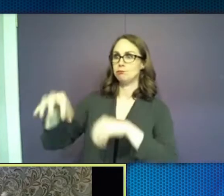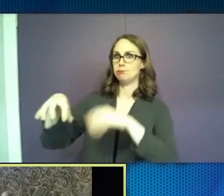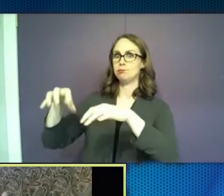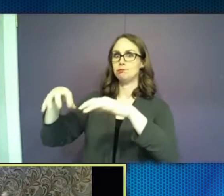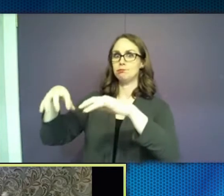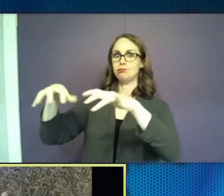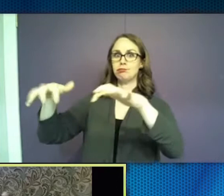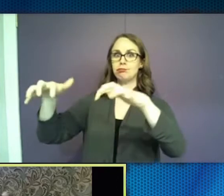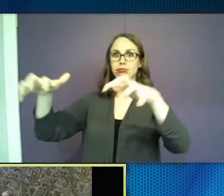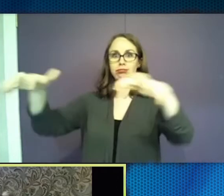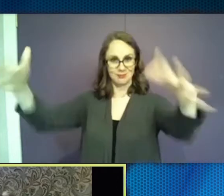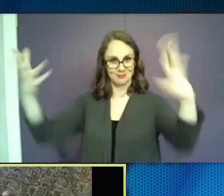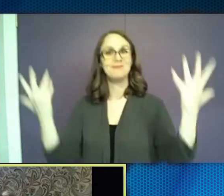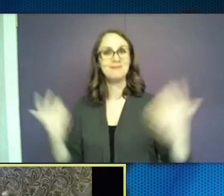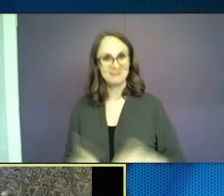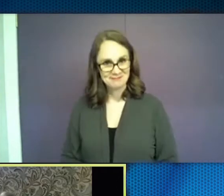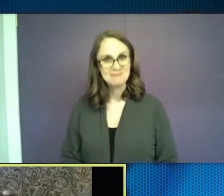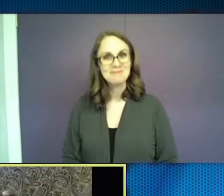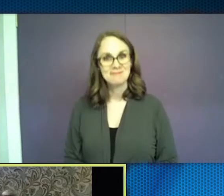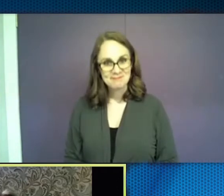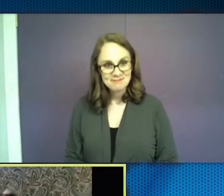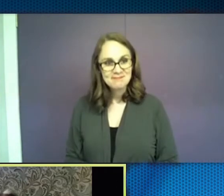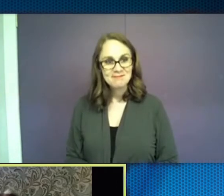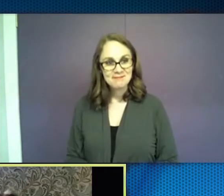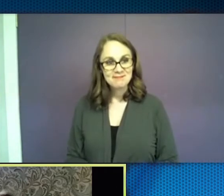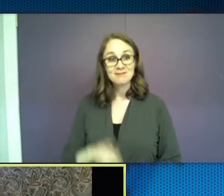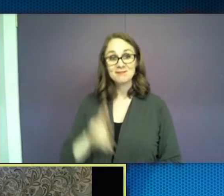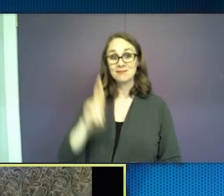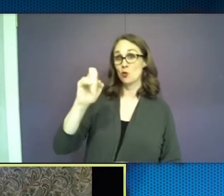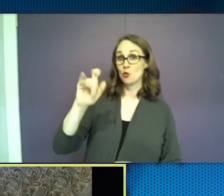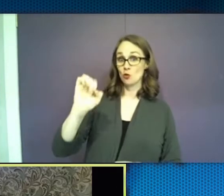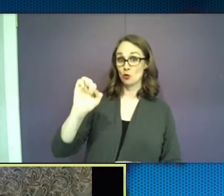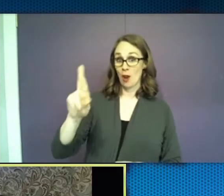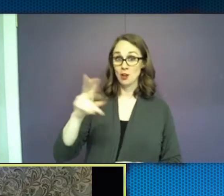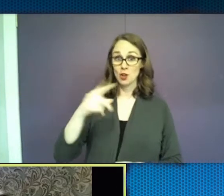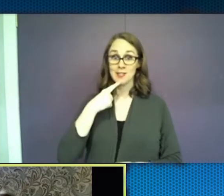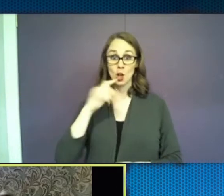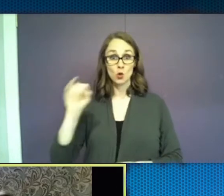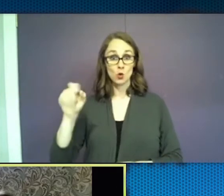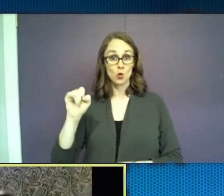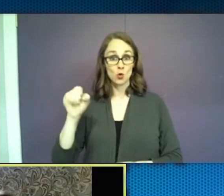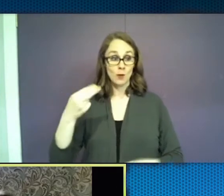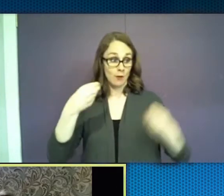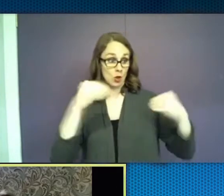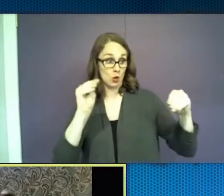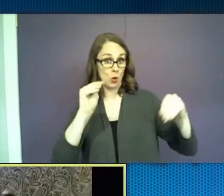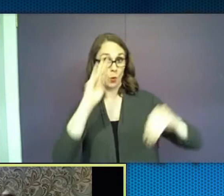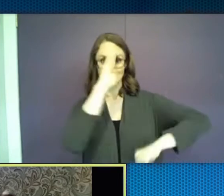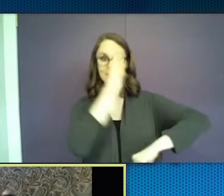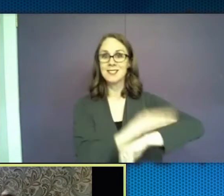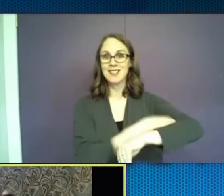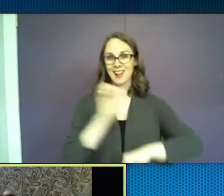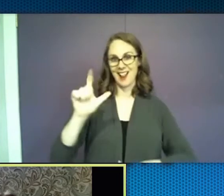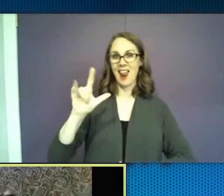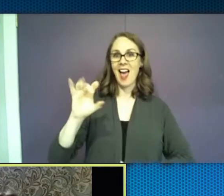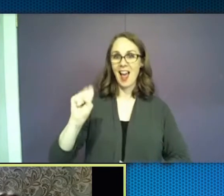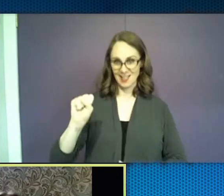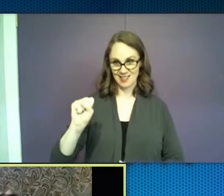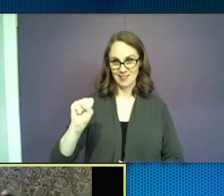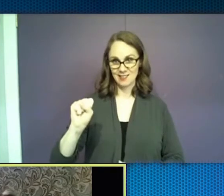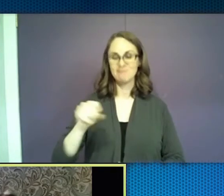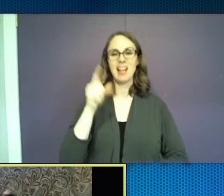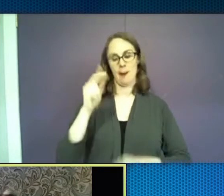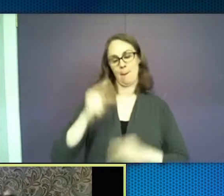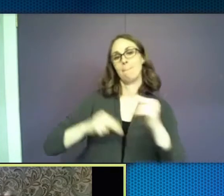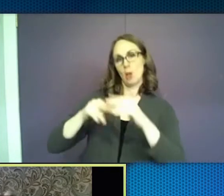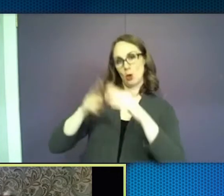right before their eyes. And as Reiner said, Joseph sold the son to his son Elias, and Elias built